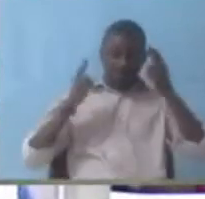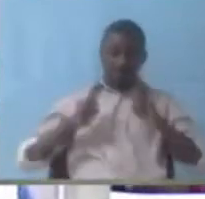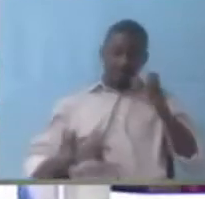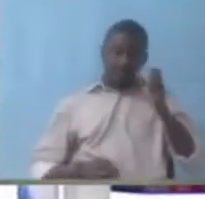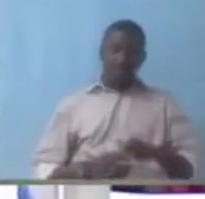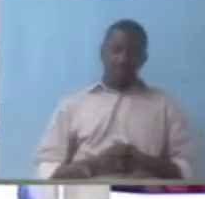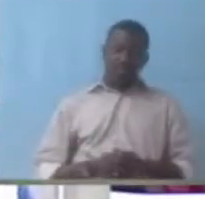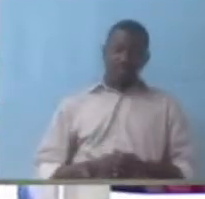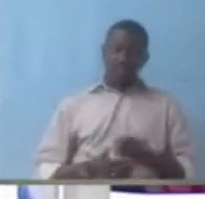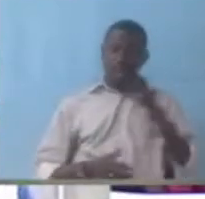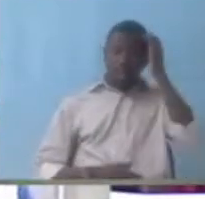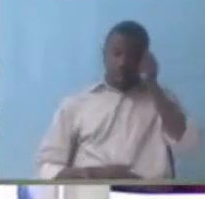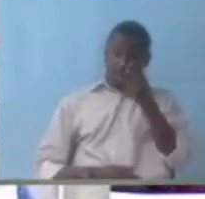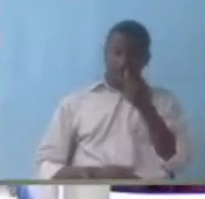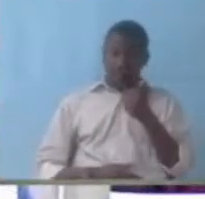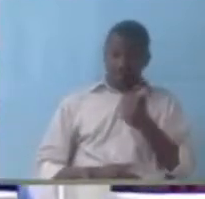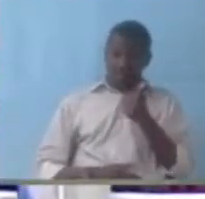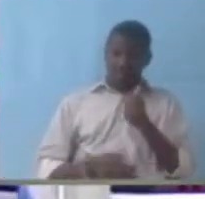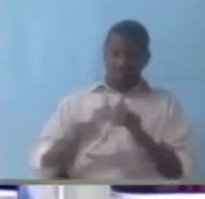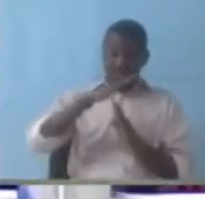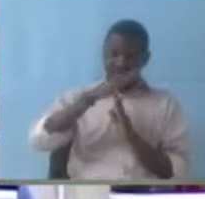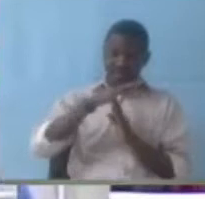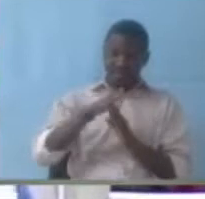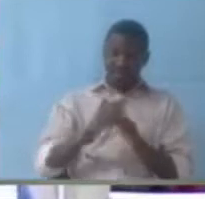break. Yes, thank you.